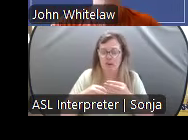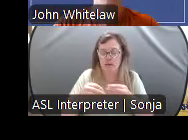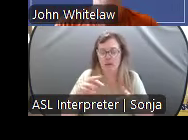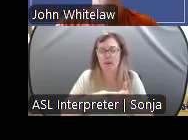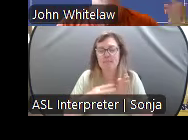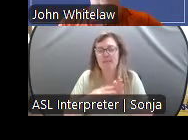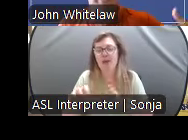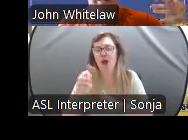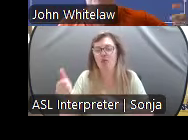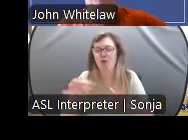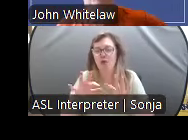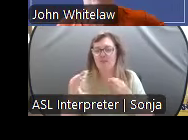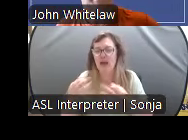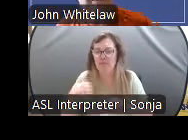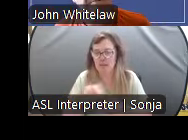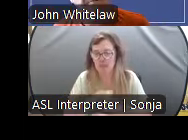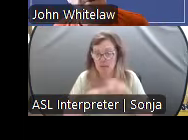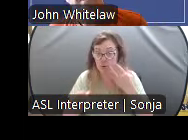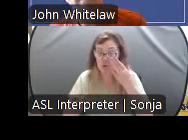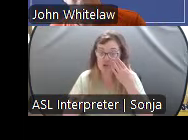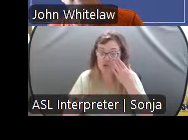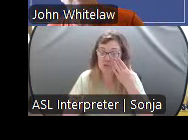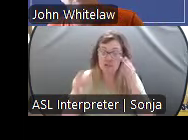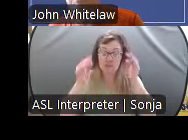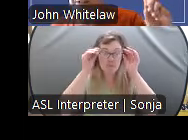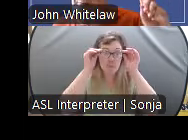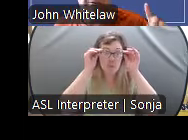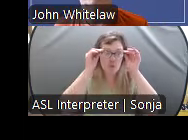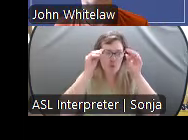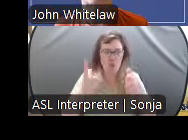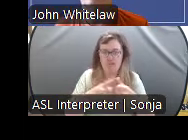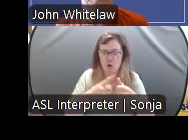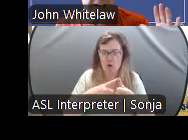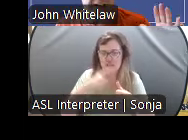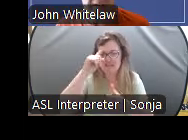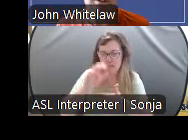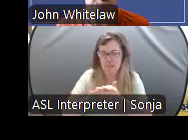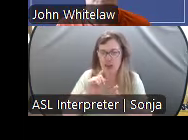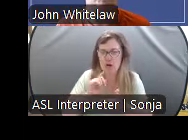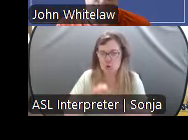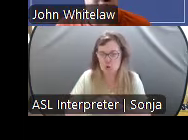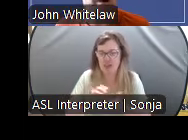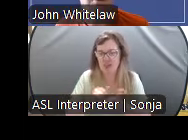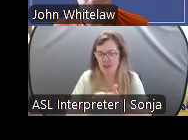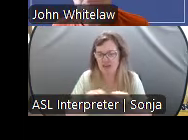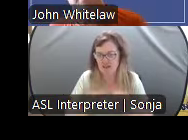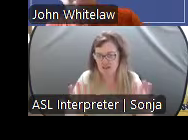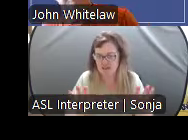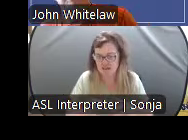in your family who can collect on the worker's account. First one is spouses. That's a fairly obvious one to talk